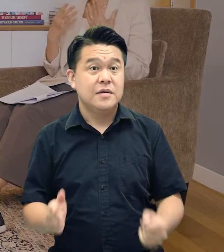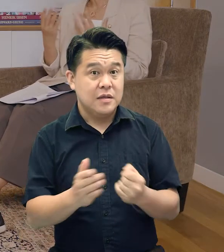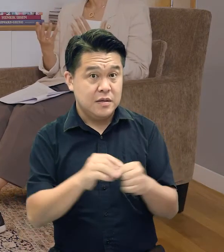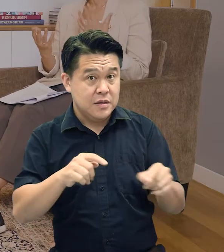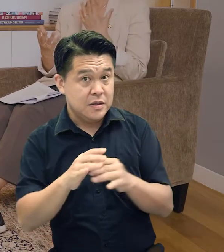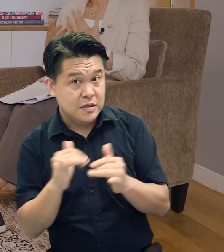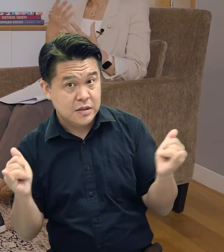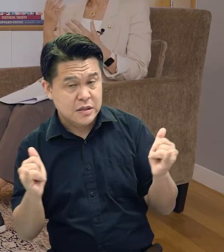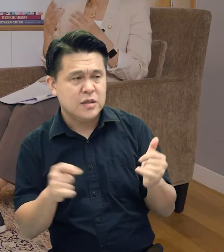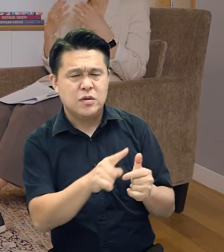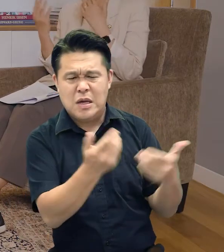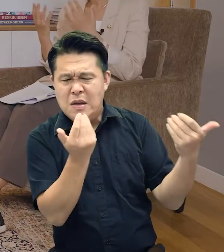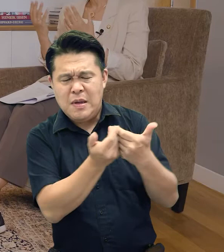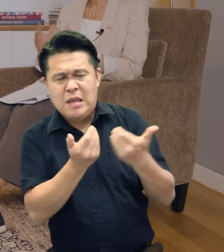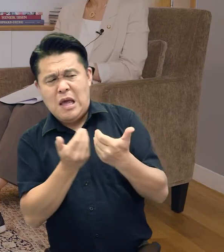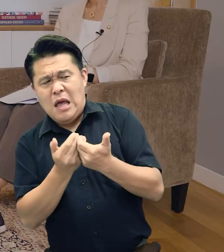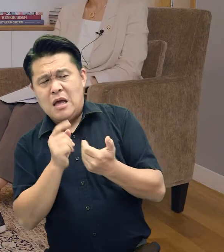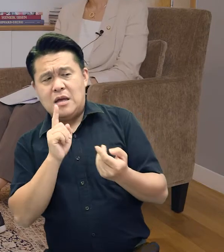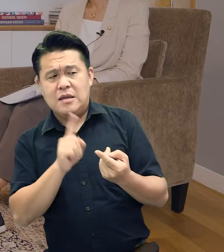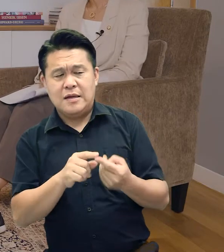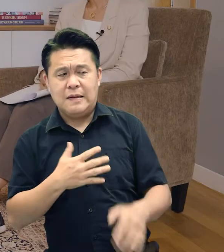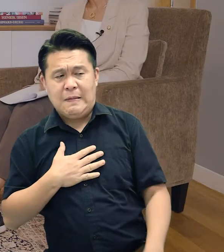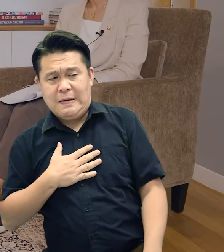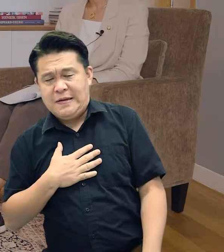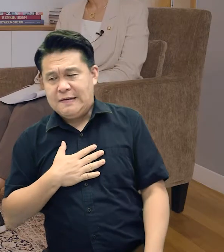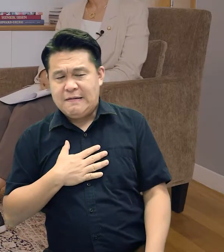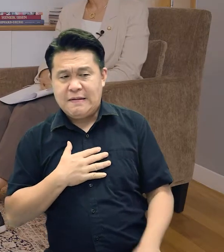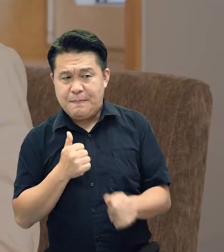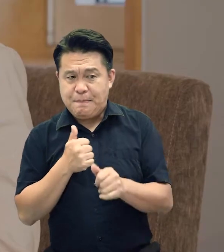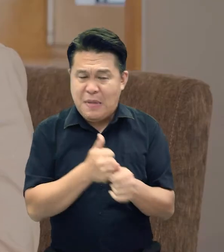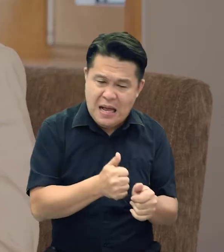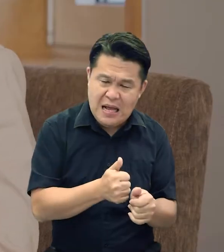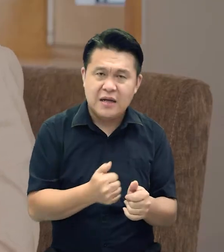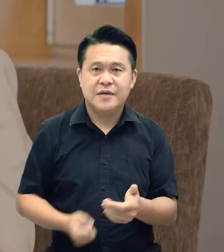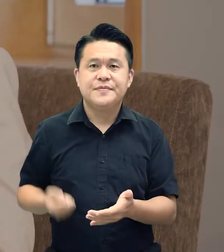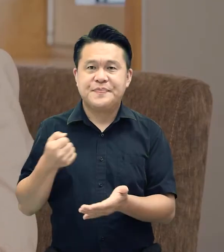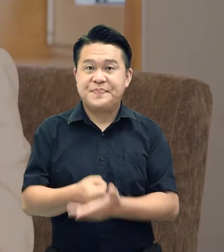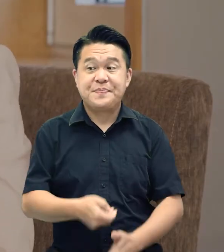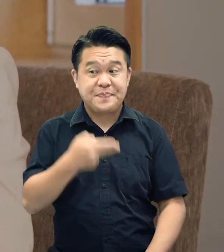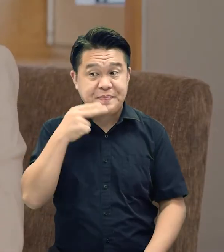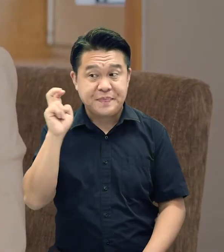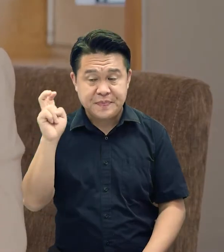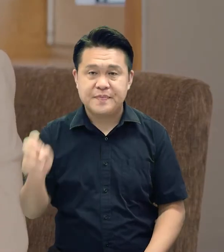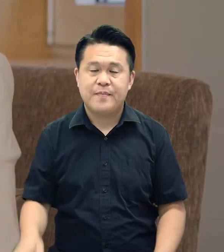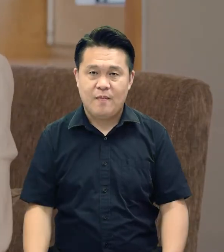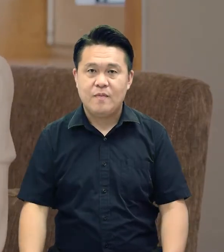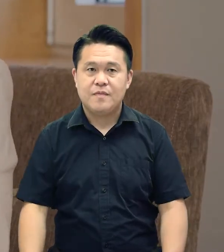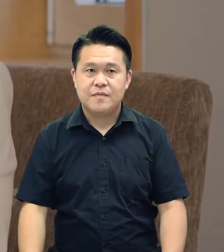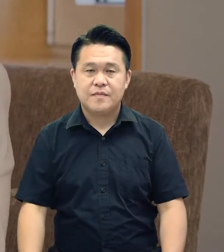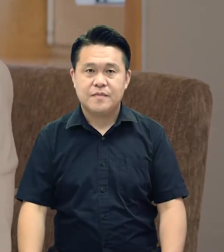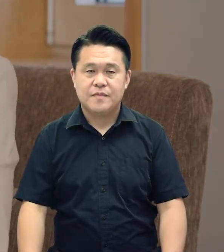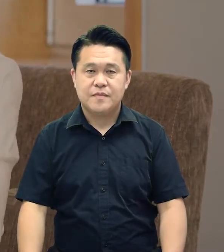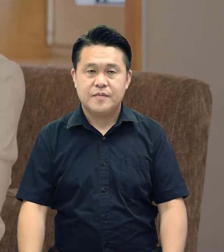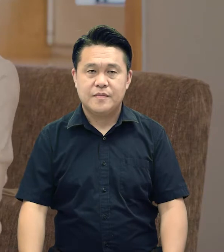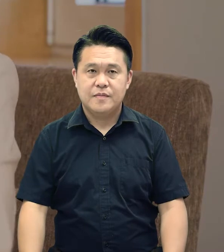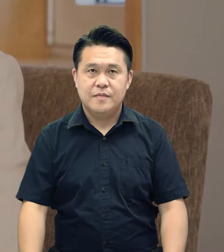the politicians or other the powerful people has no courage to get over